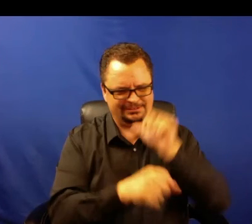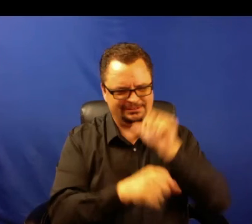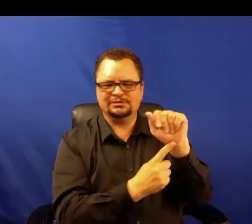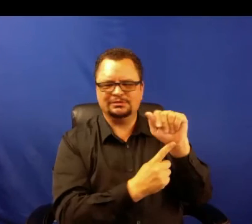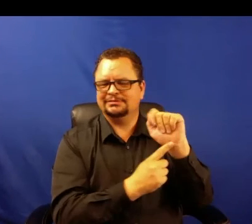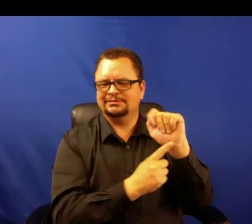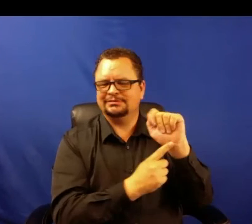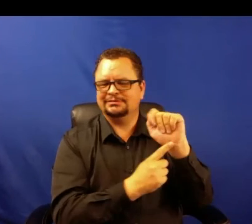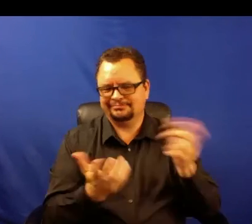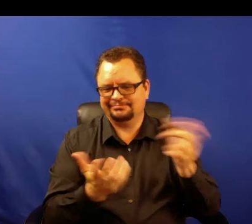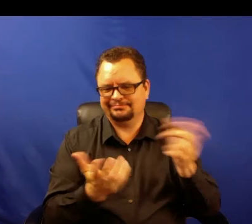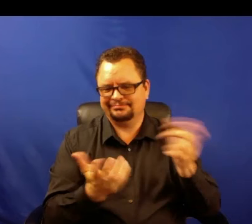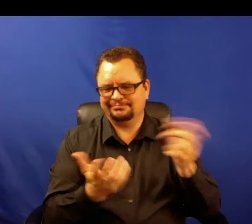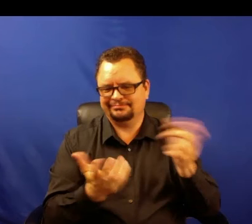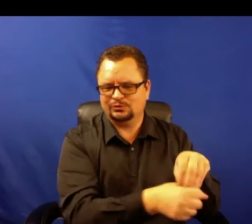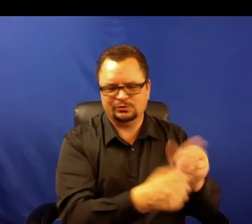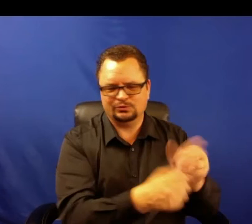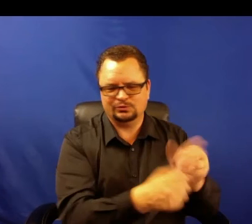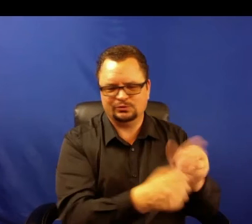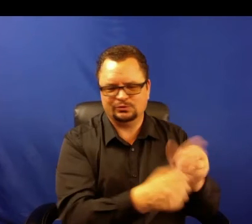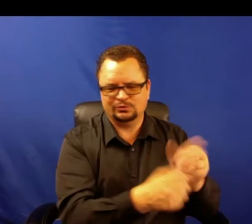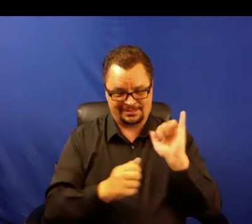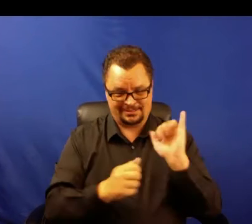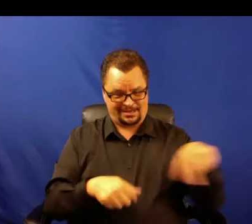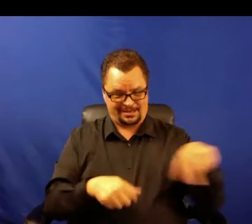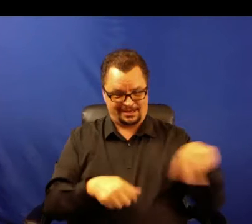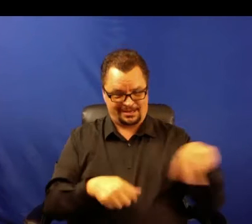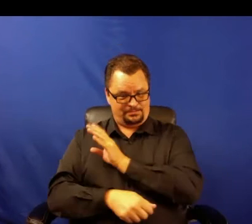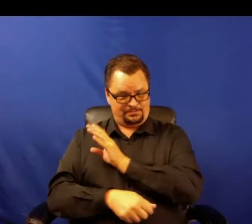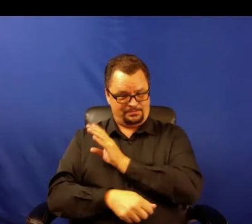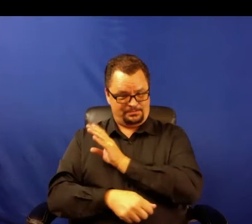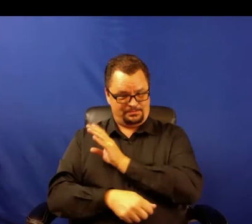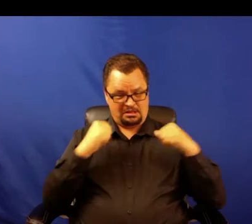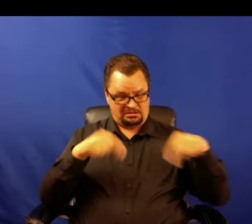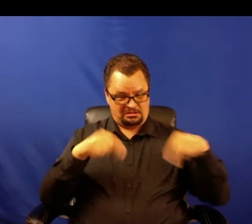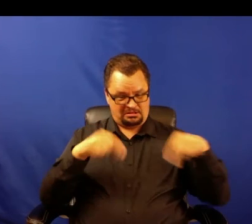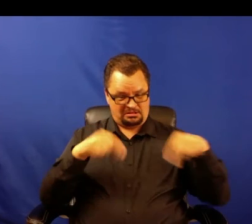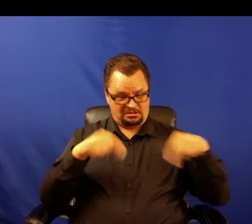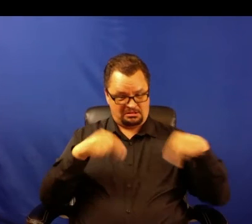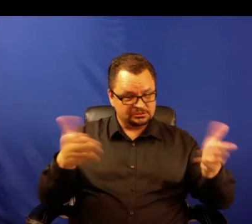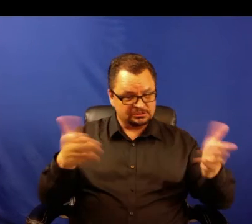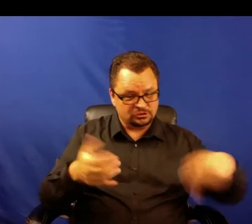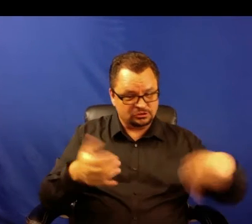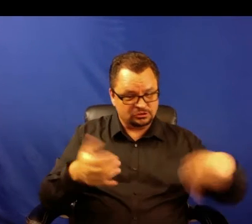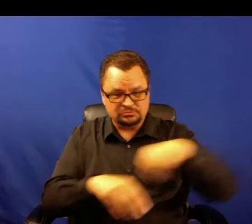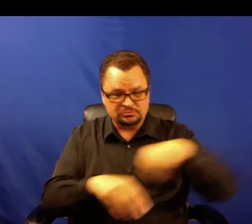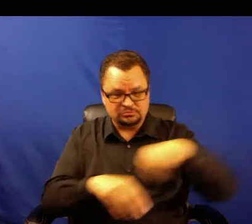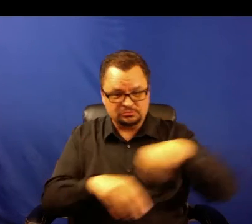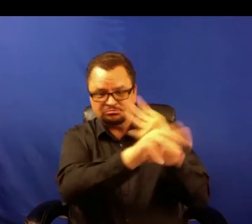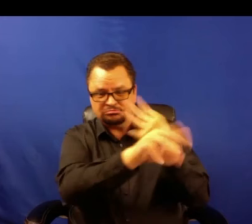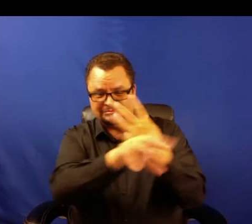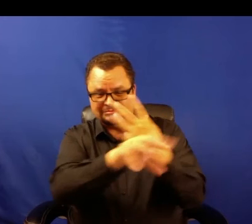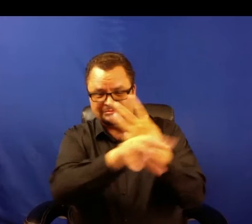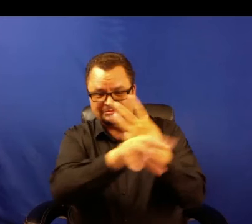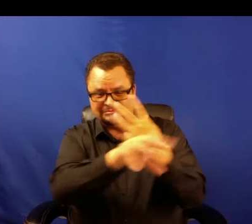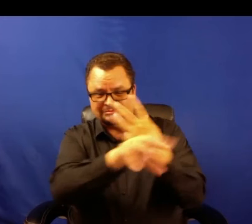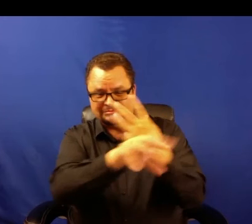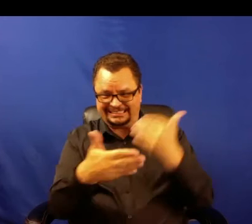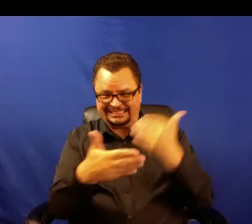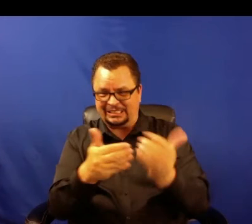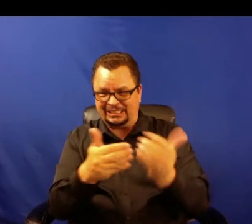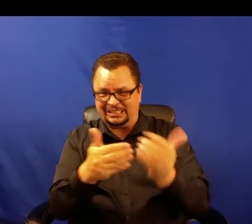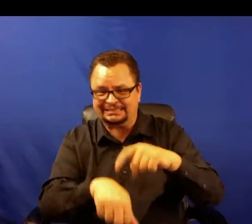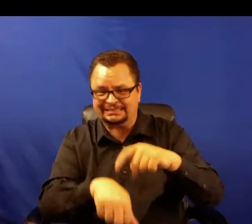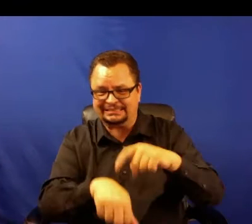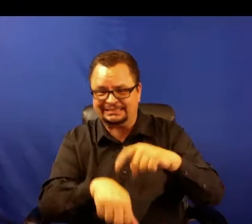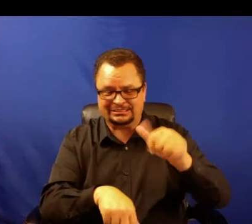here virtually. You know, it's almost 10:30, but we have an opportunity here. All the right players are in the